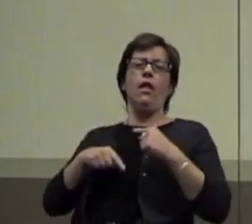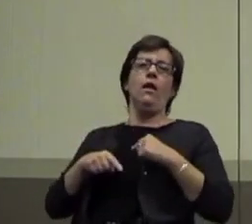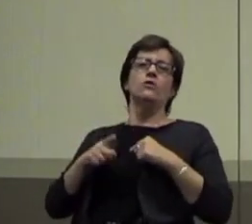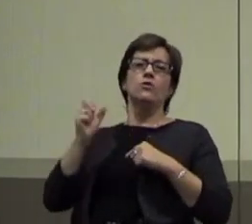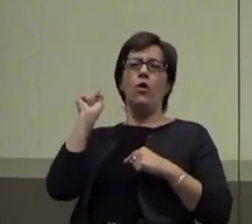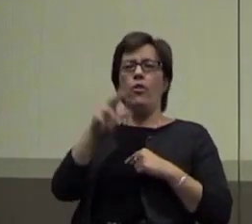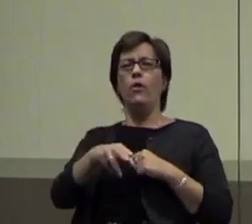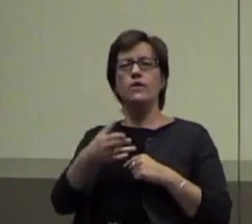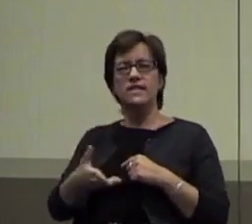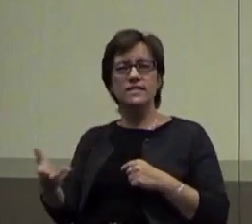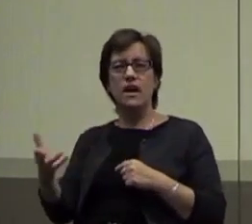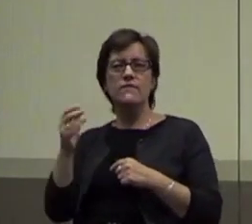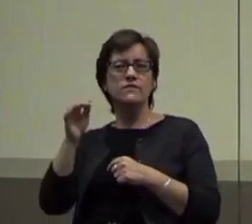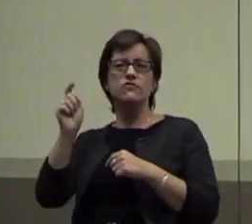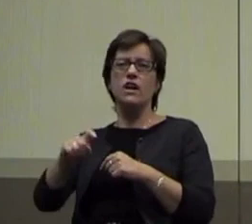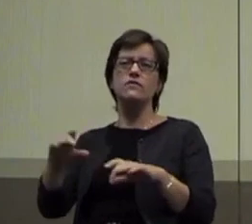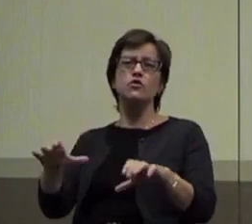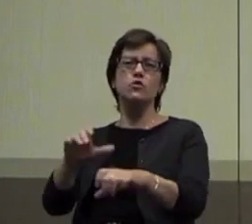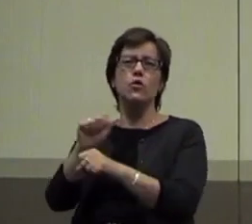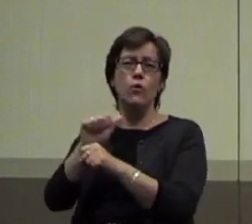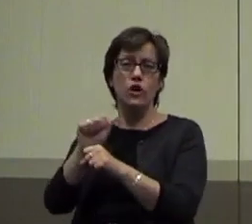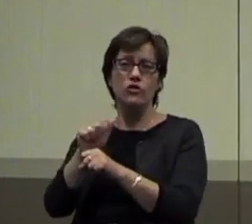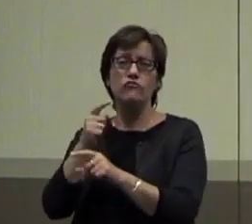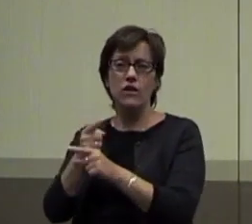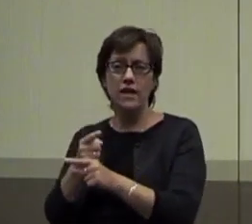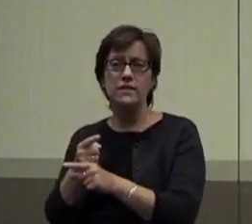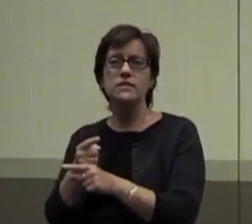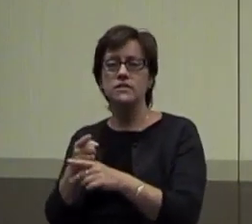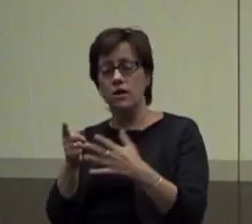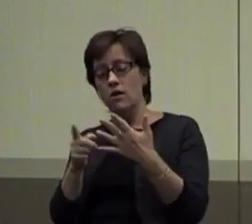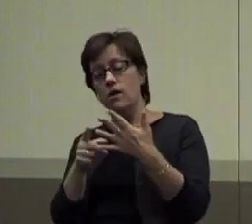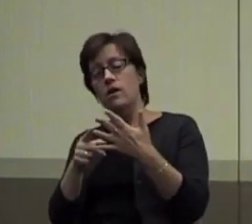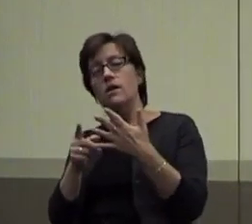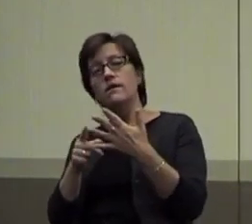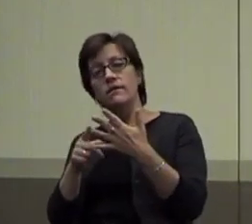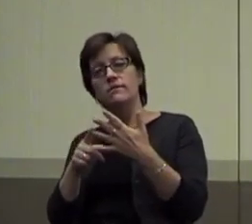throwing stuff on the ground if she has to do her work, right? So we're going to say, first of all,